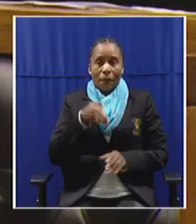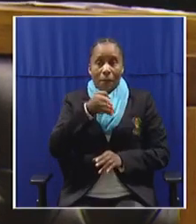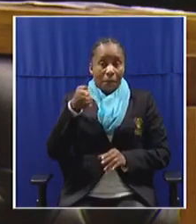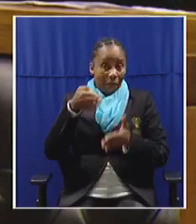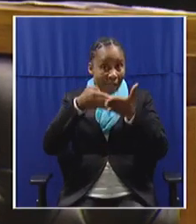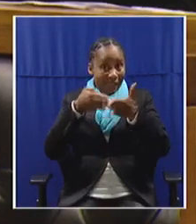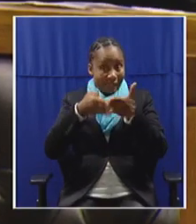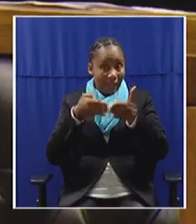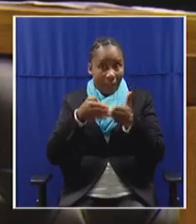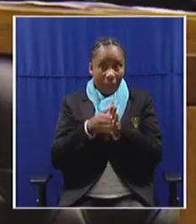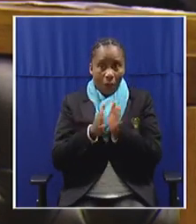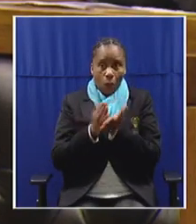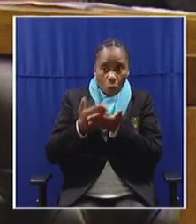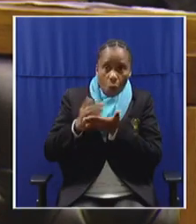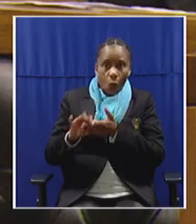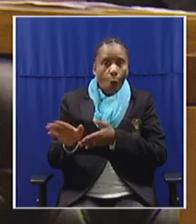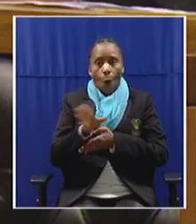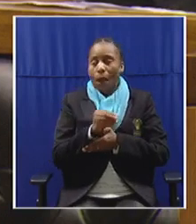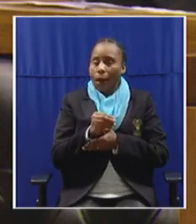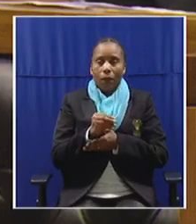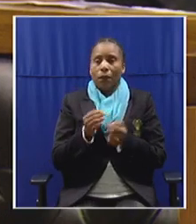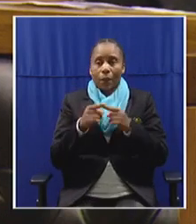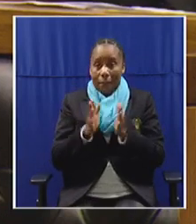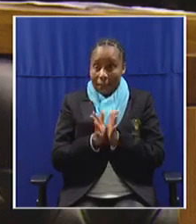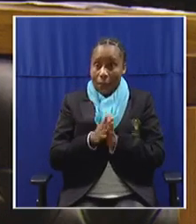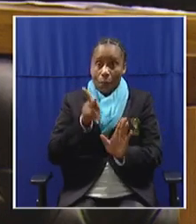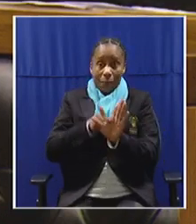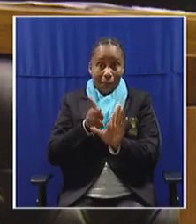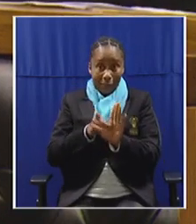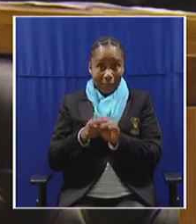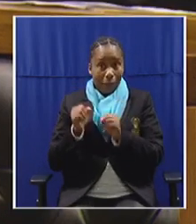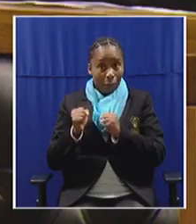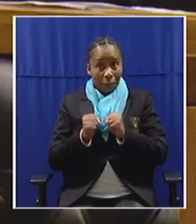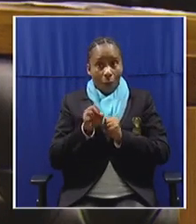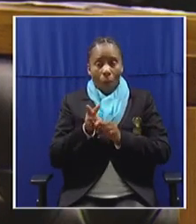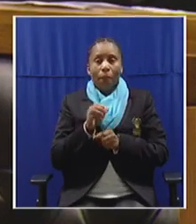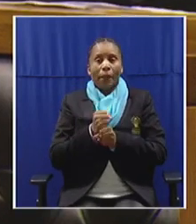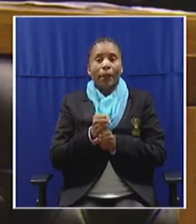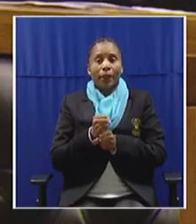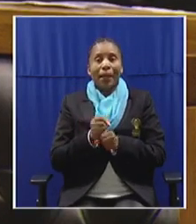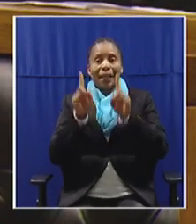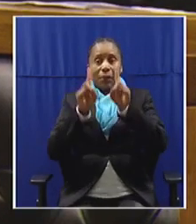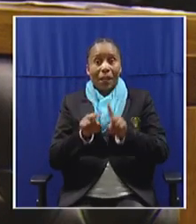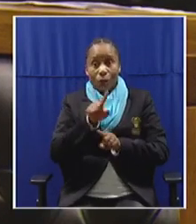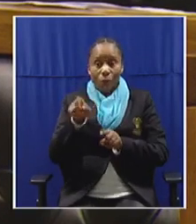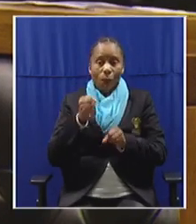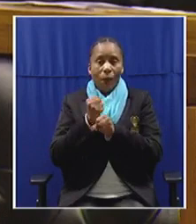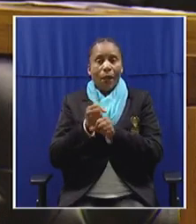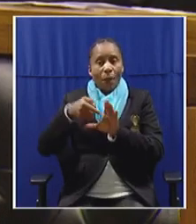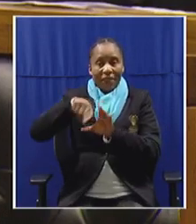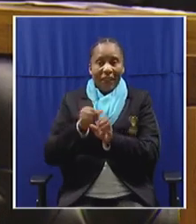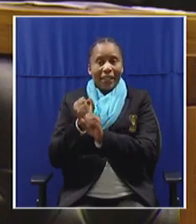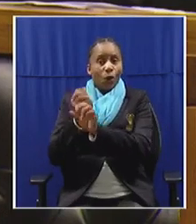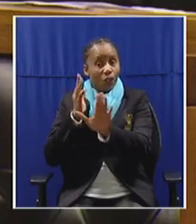obstacles to sustainable participation of Black people, especially those who are operating within township and